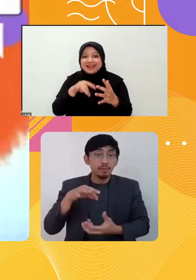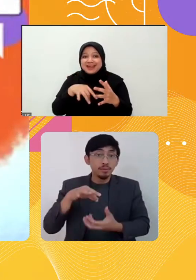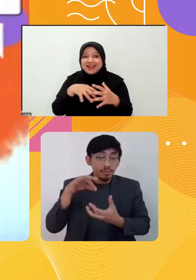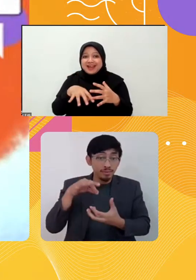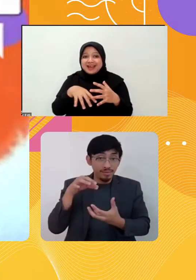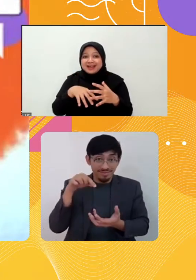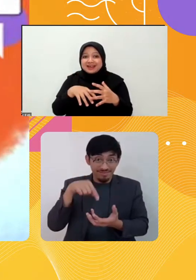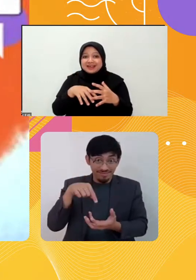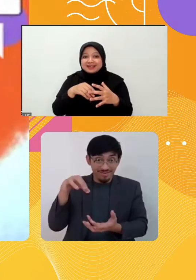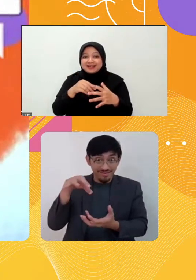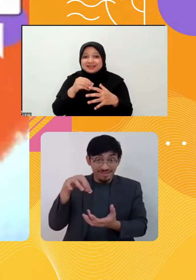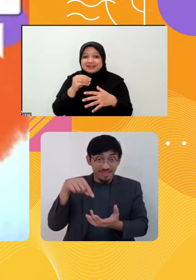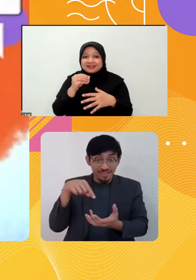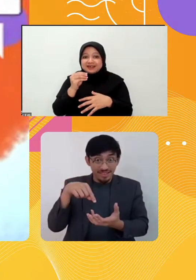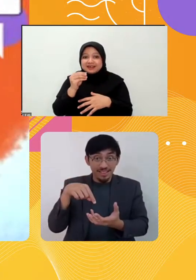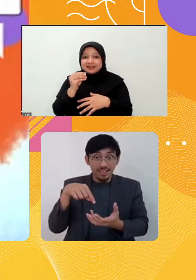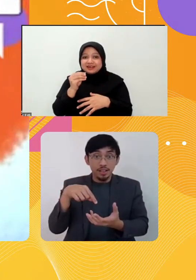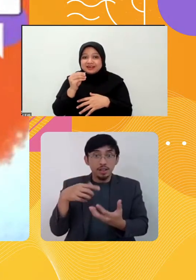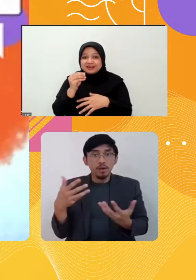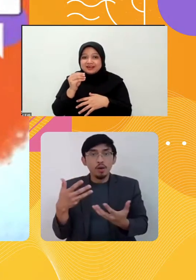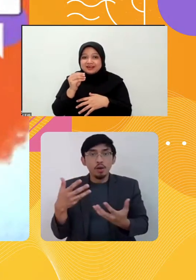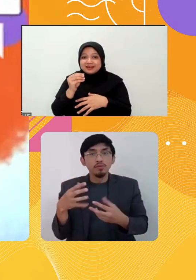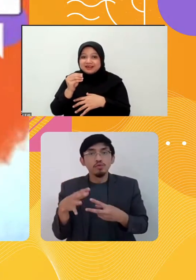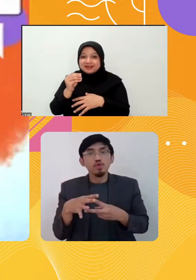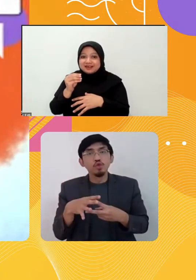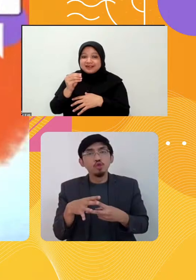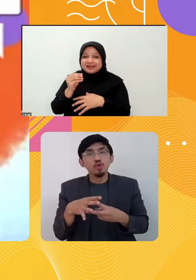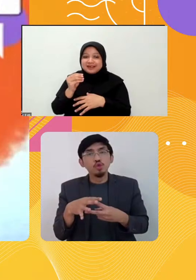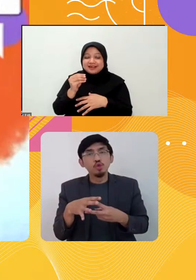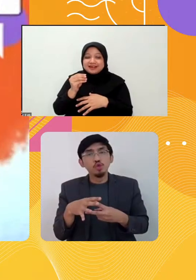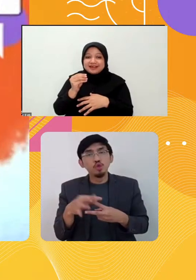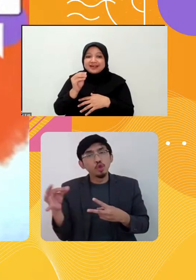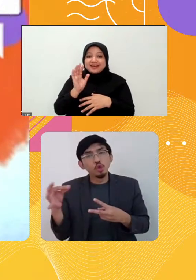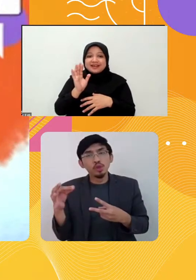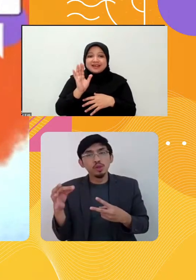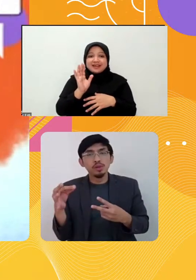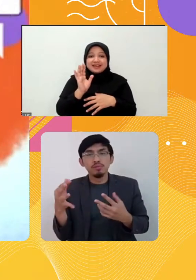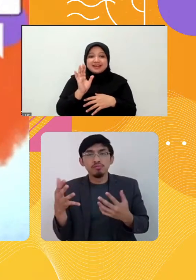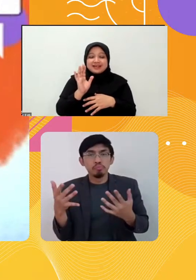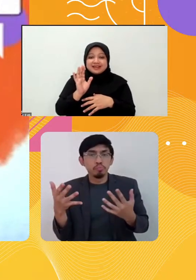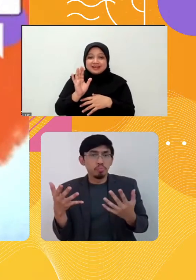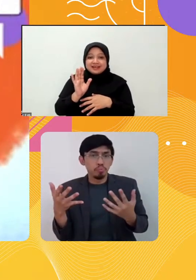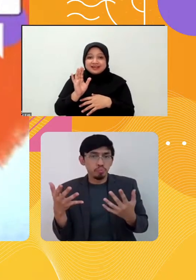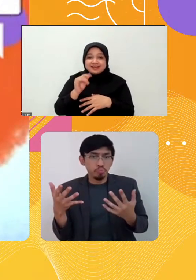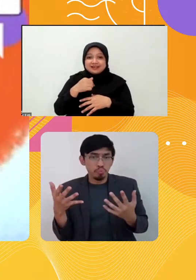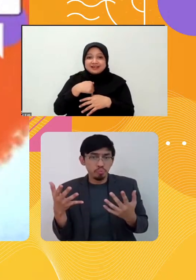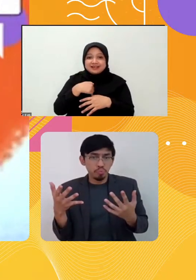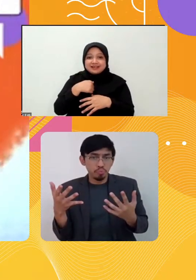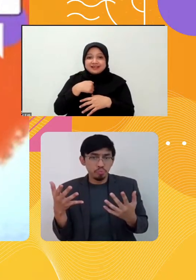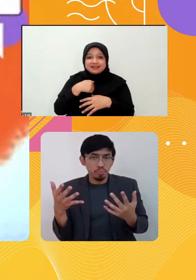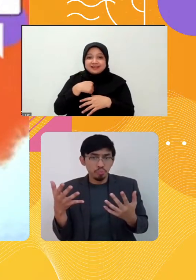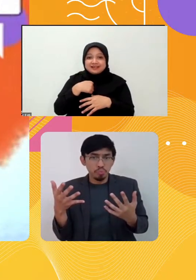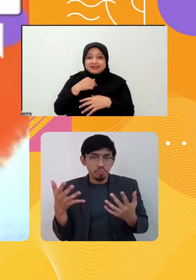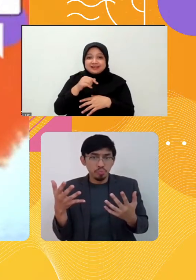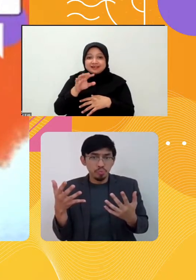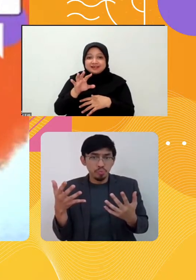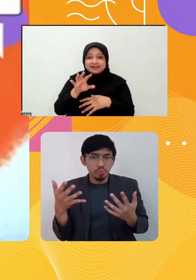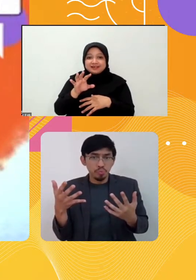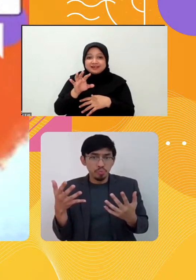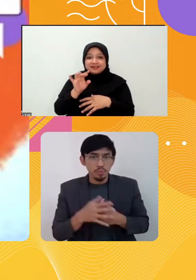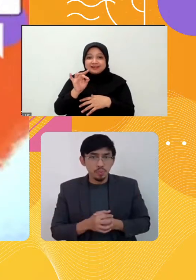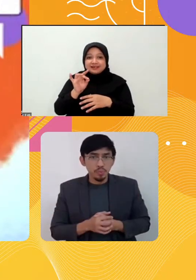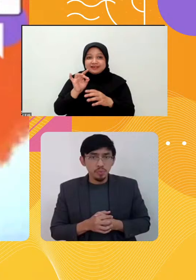presenter from the breakout room session. I will choose like from the Sri